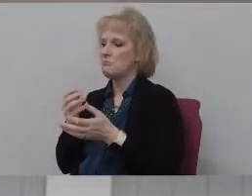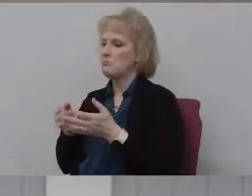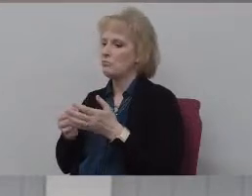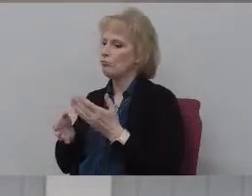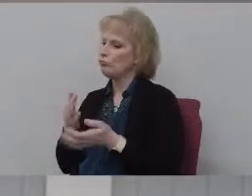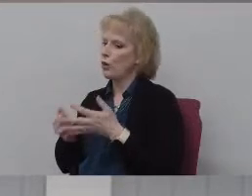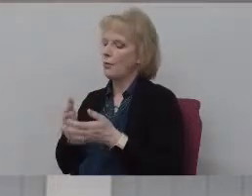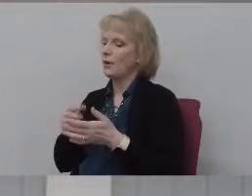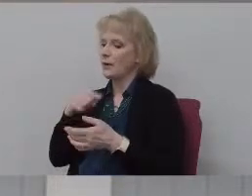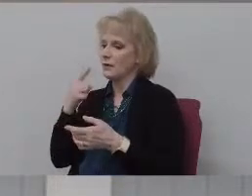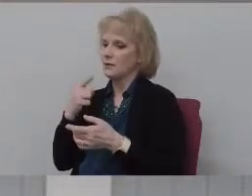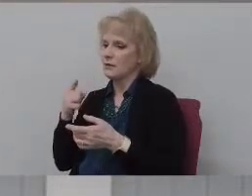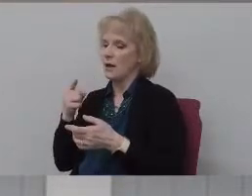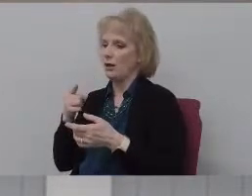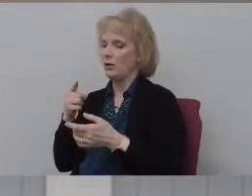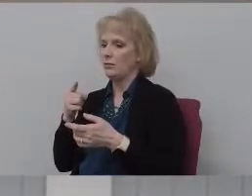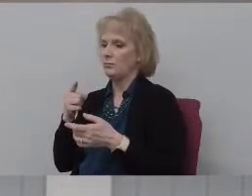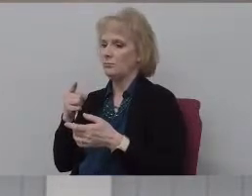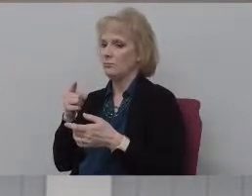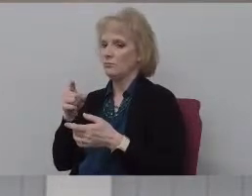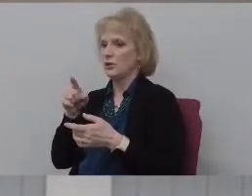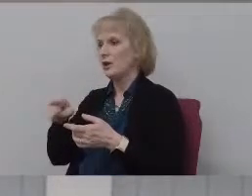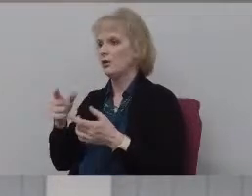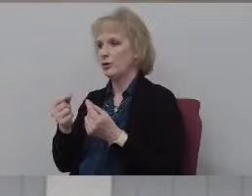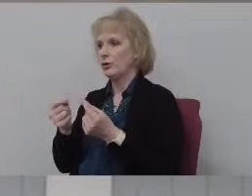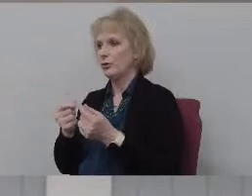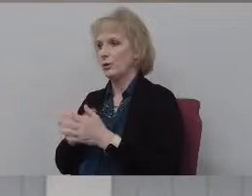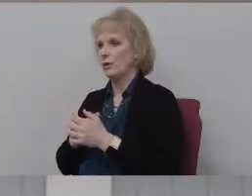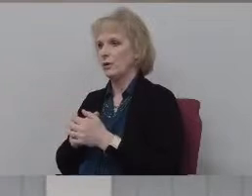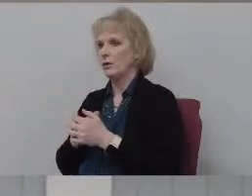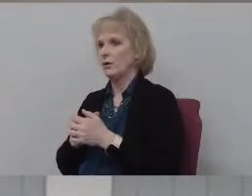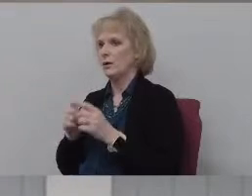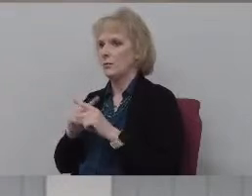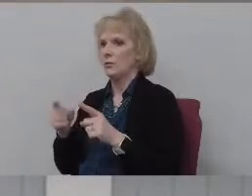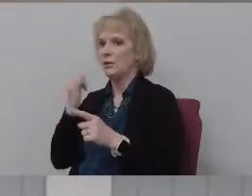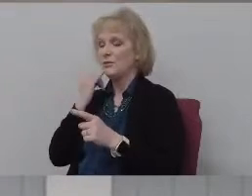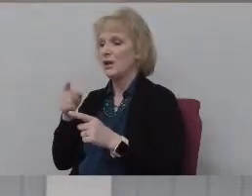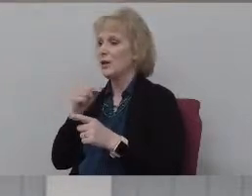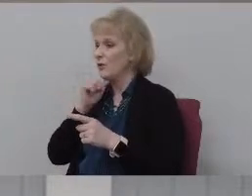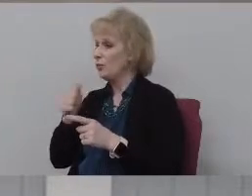But if you won't do it, God can kill you and get someone else who will do it.